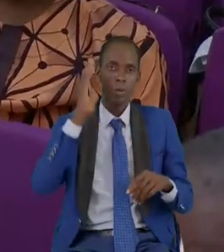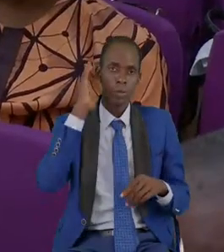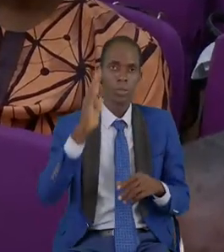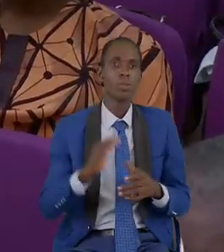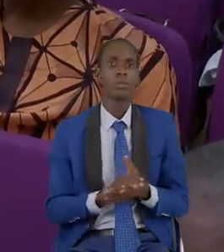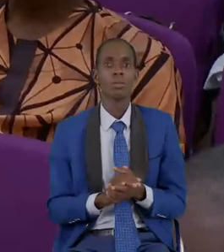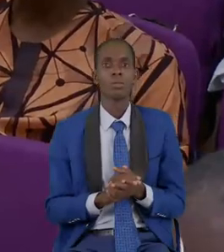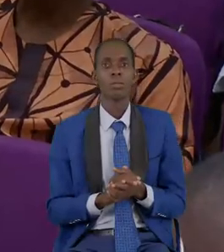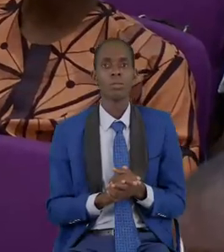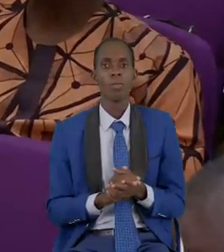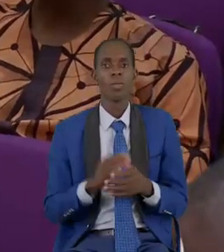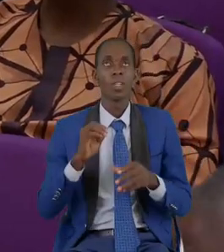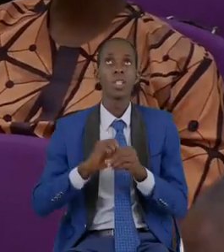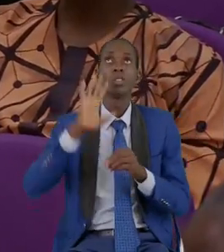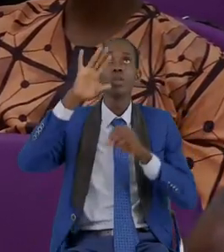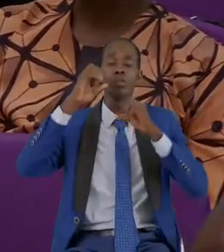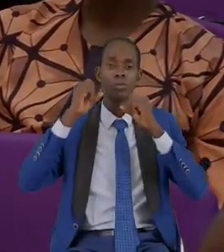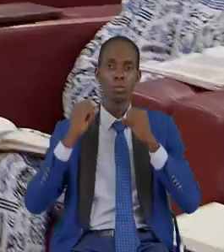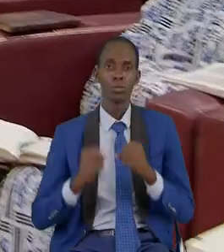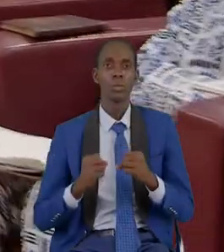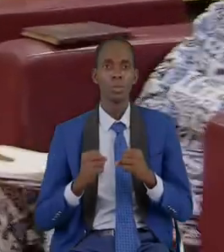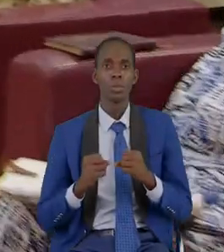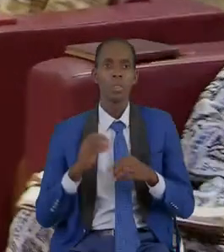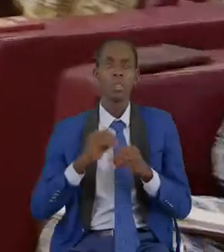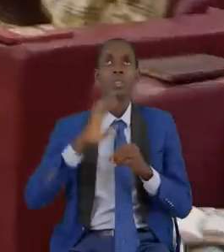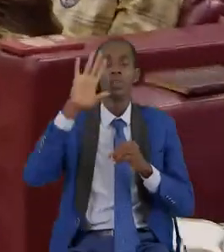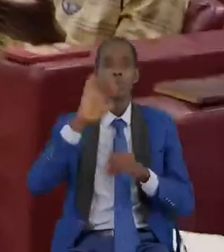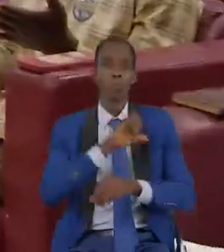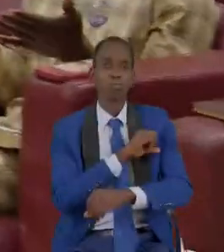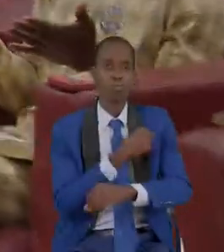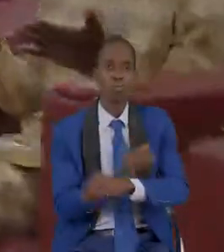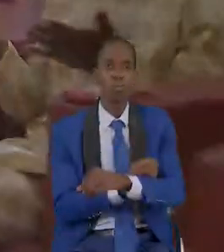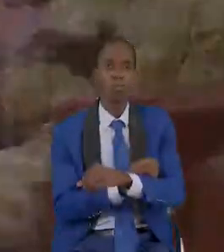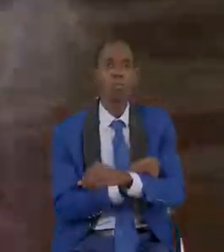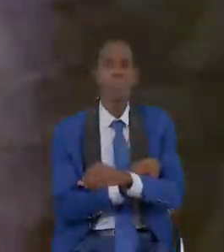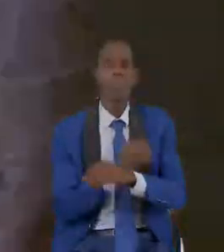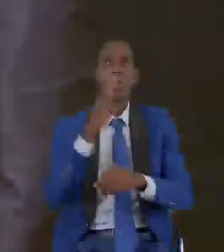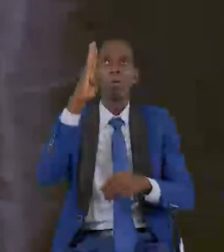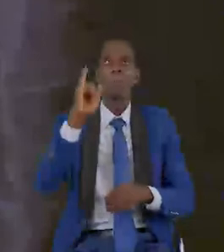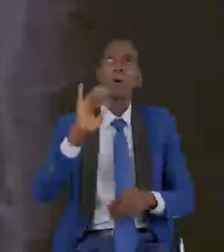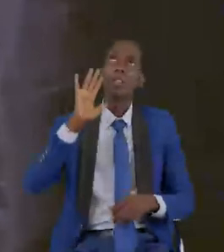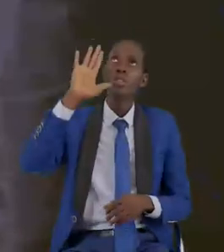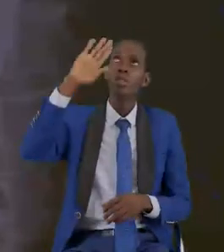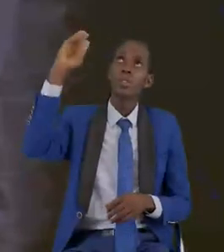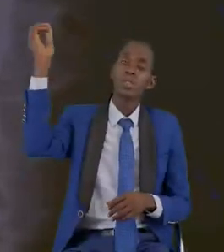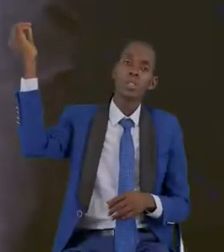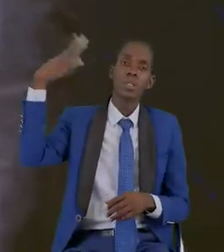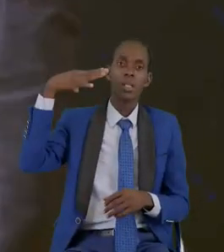your strength, in your power, by your grace,